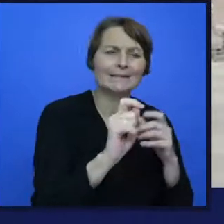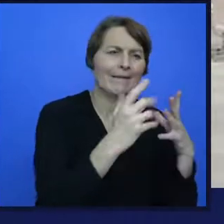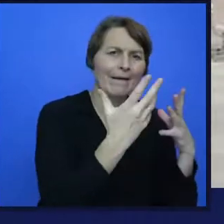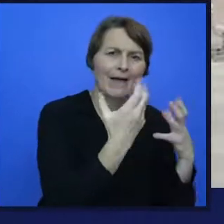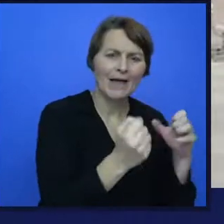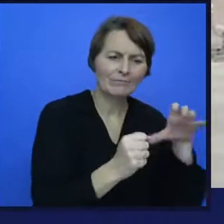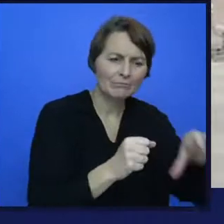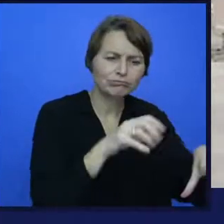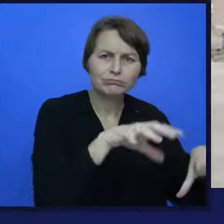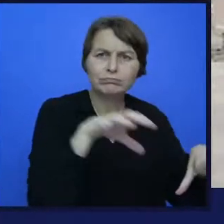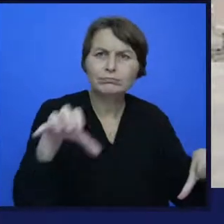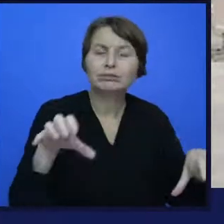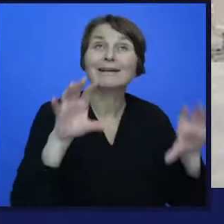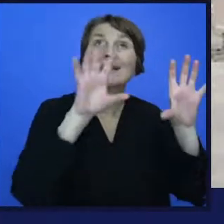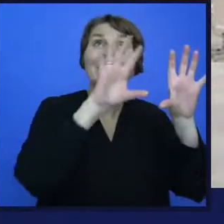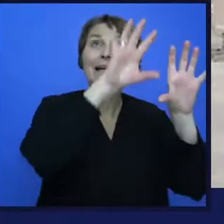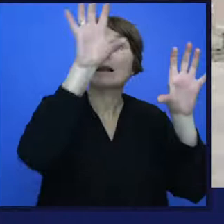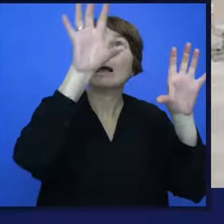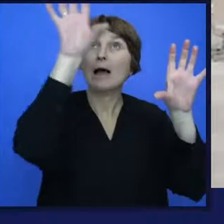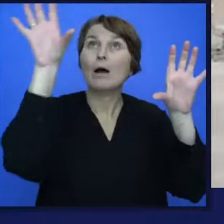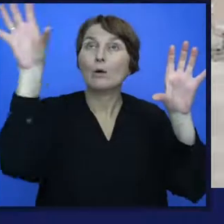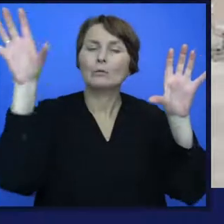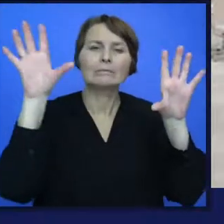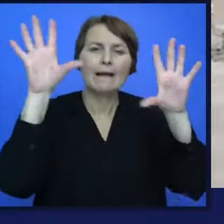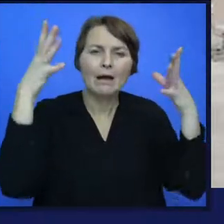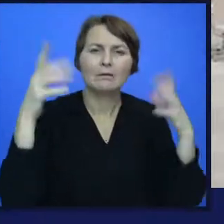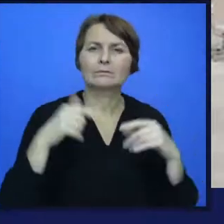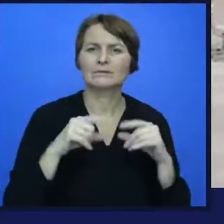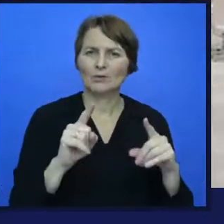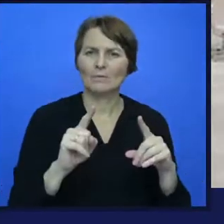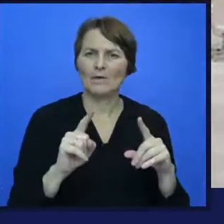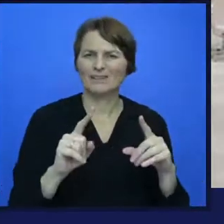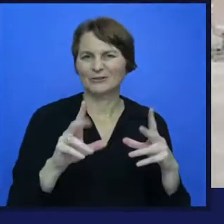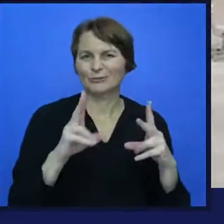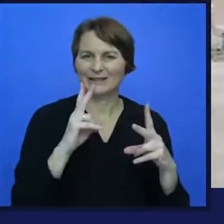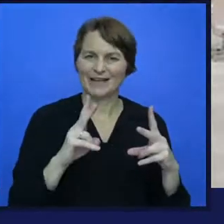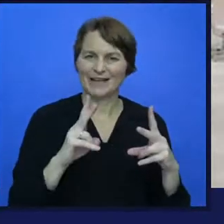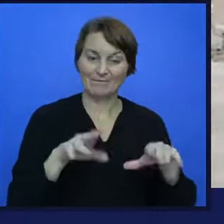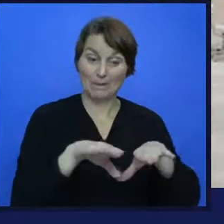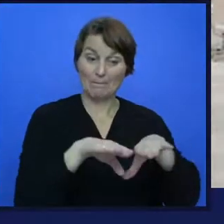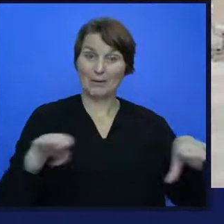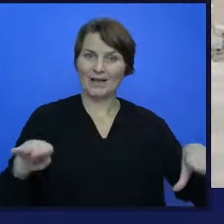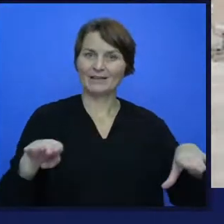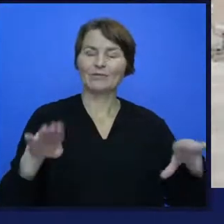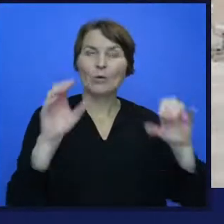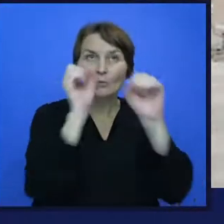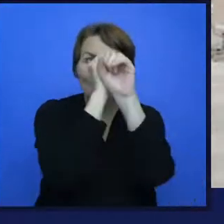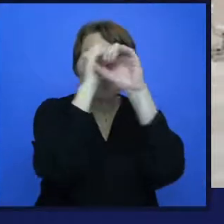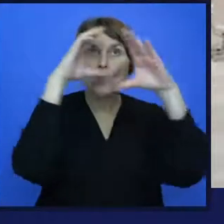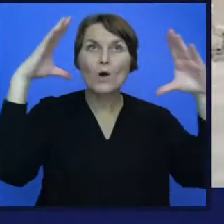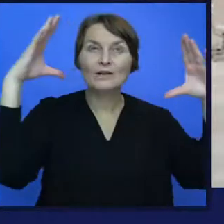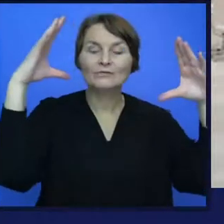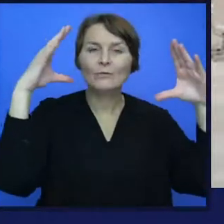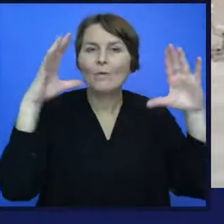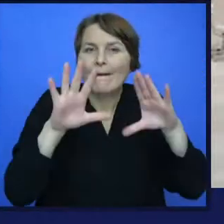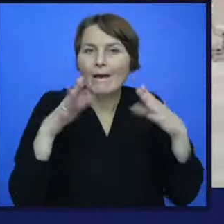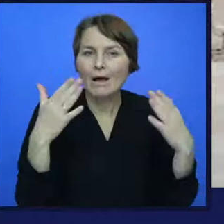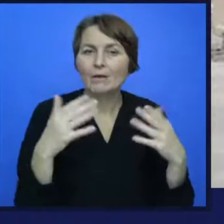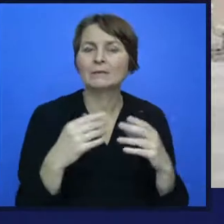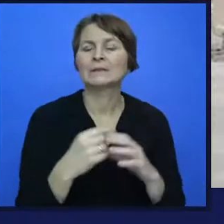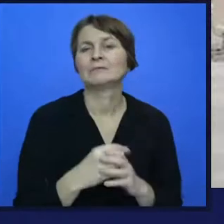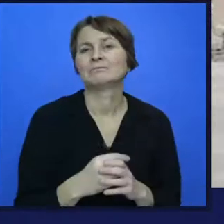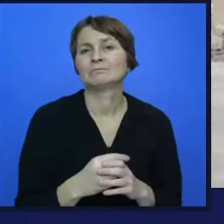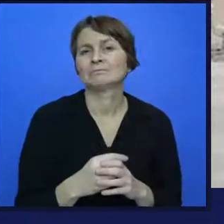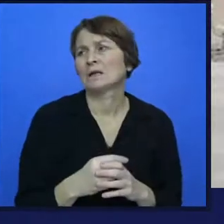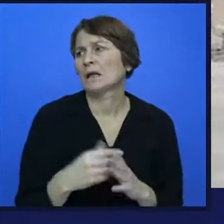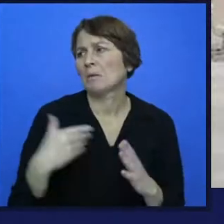combination of integrating that with a familiar visualization platform and the 2D maps is really only over the last year or so. And